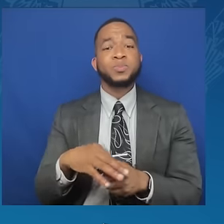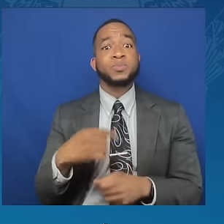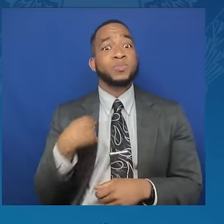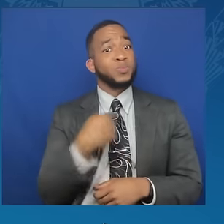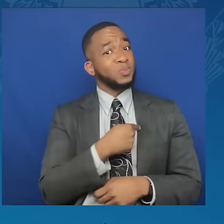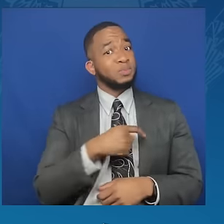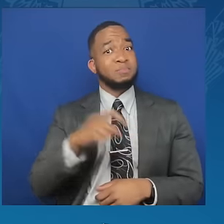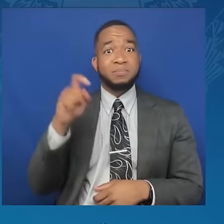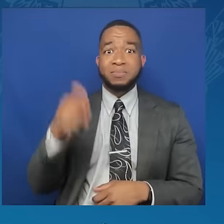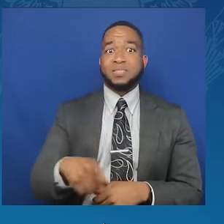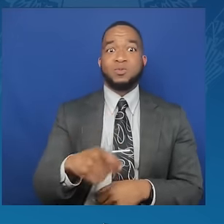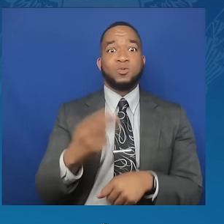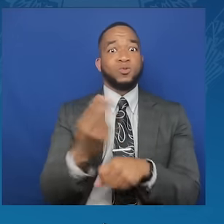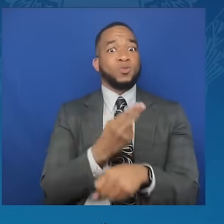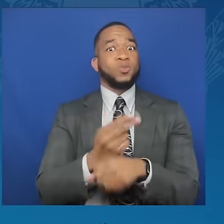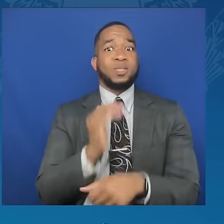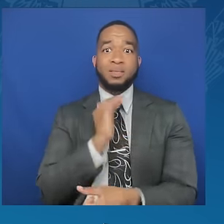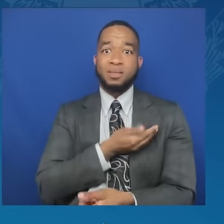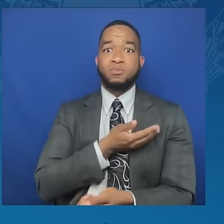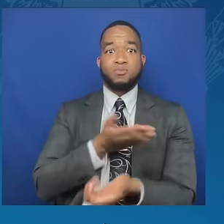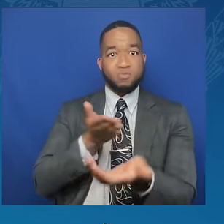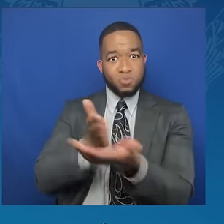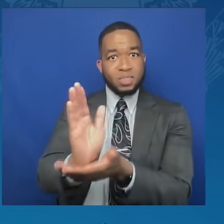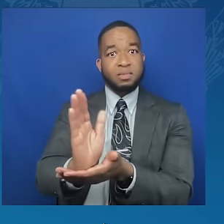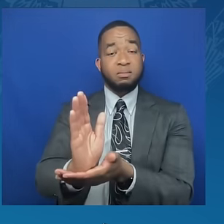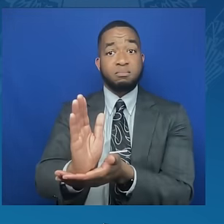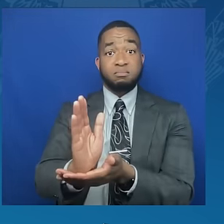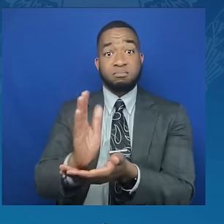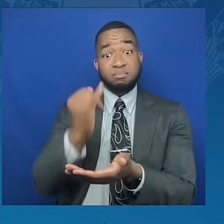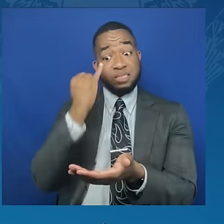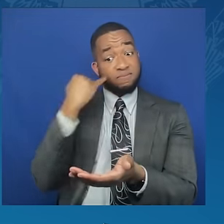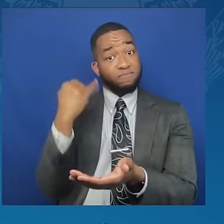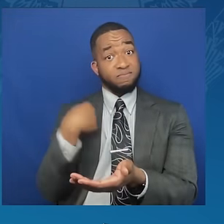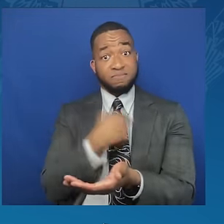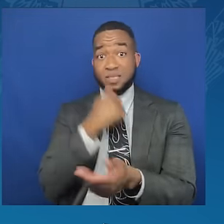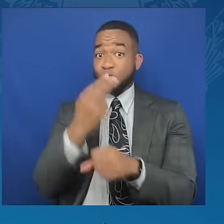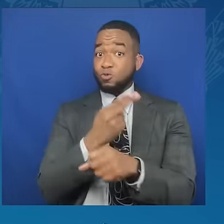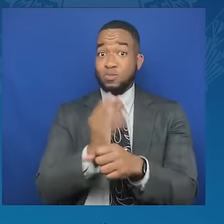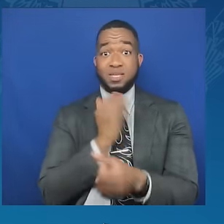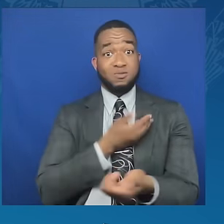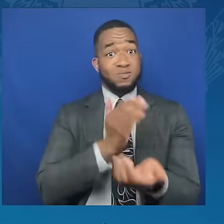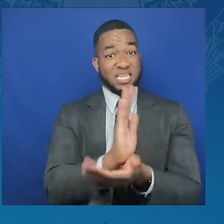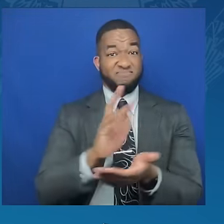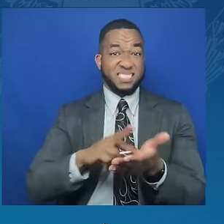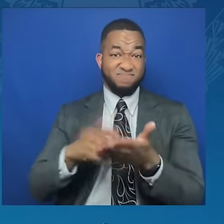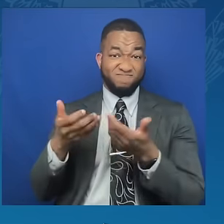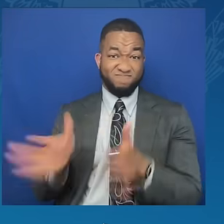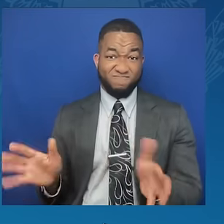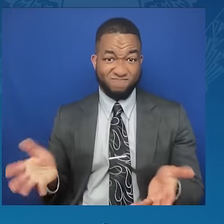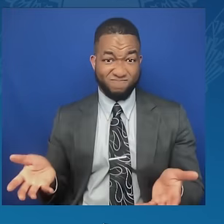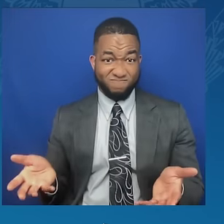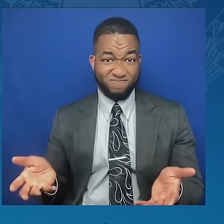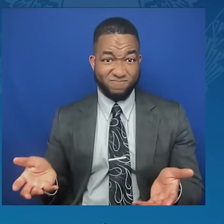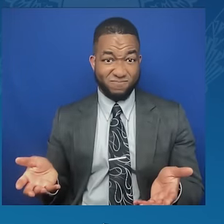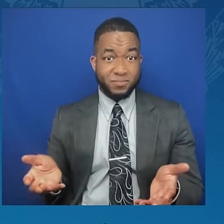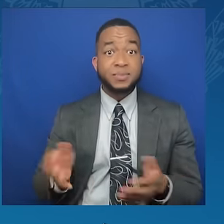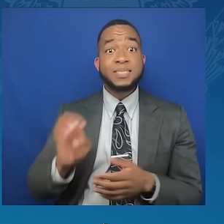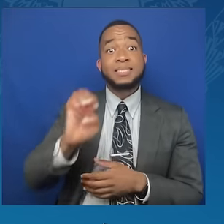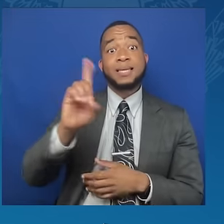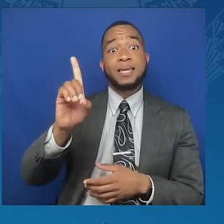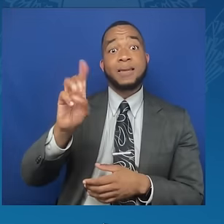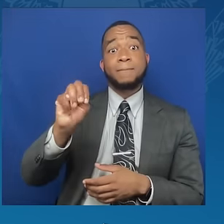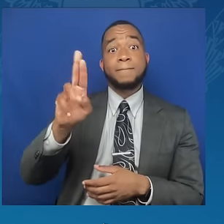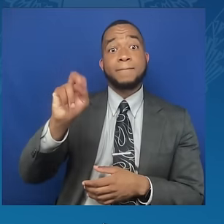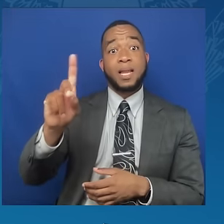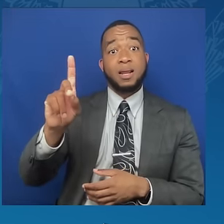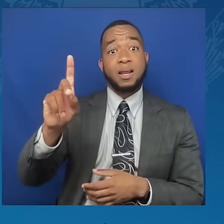it. Today, we cross the Edmund Pettus Bridge in honor of their legacy, but our march towards the beloved community